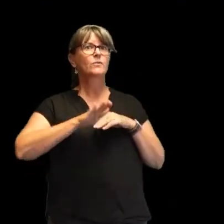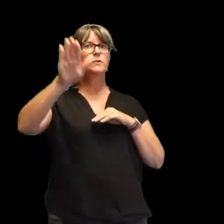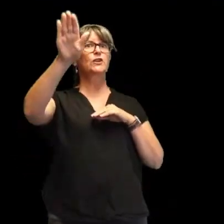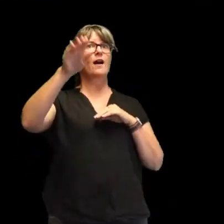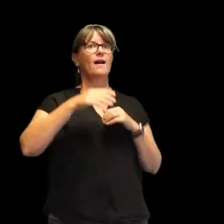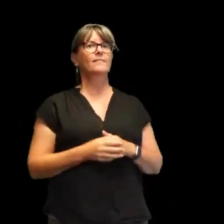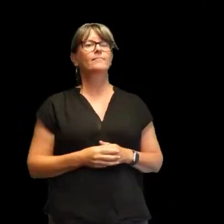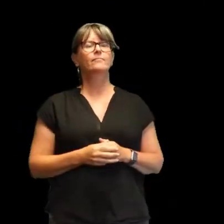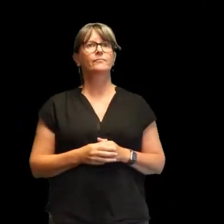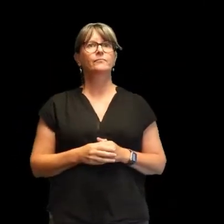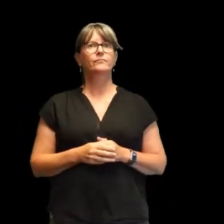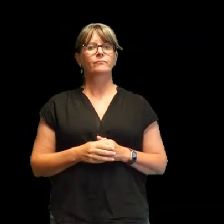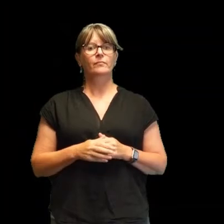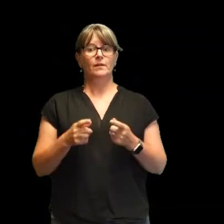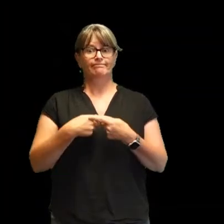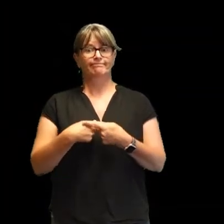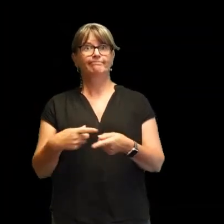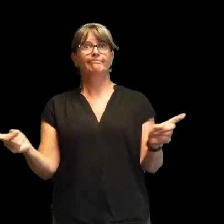them.